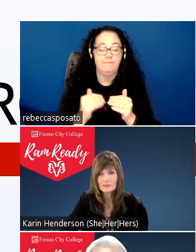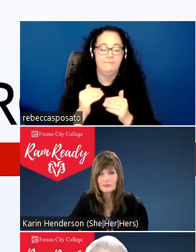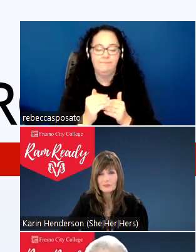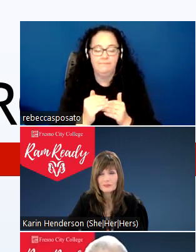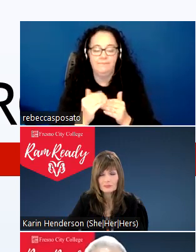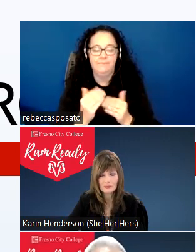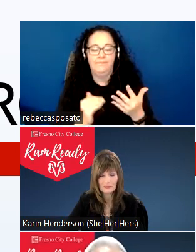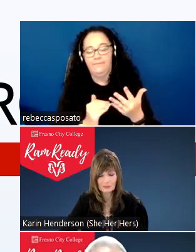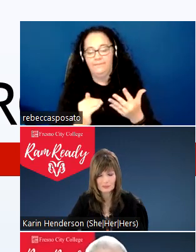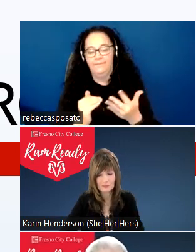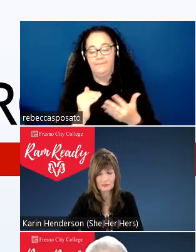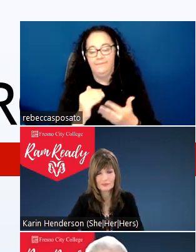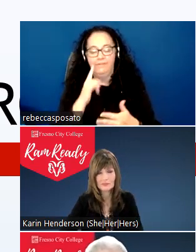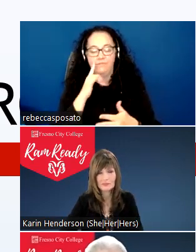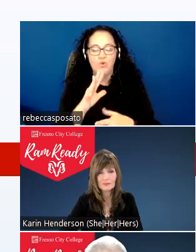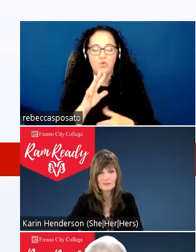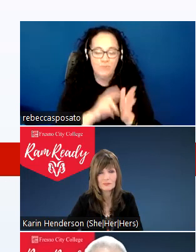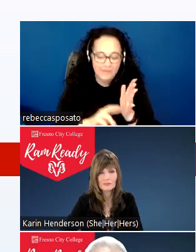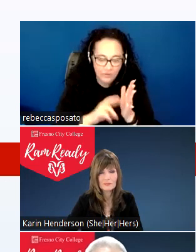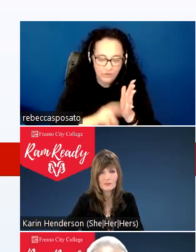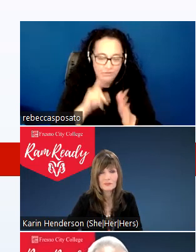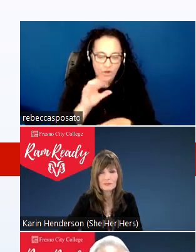career research.